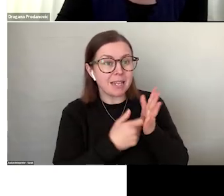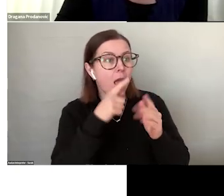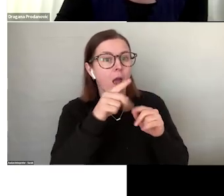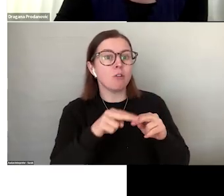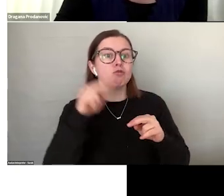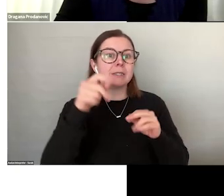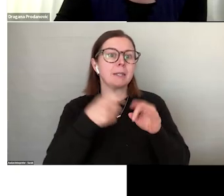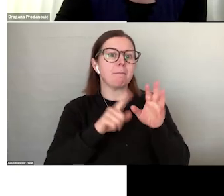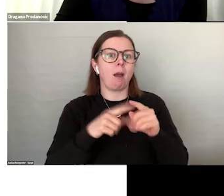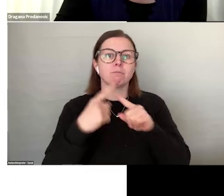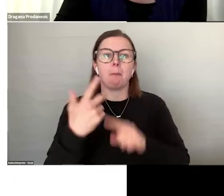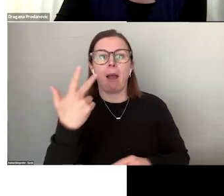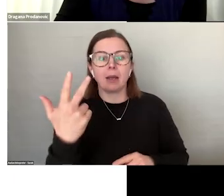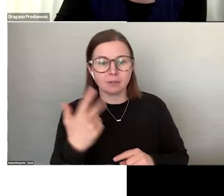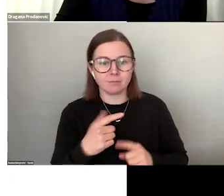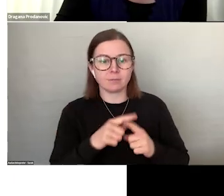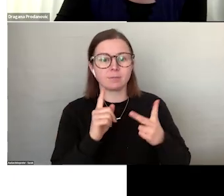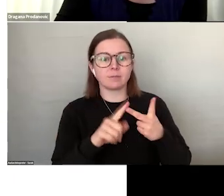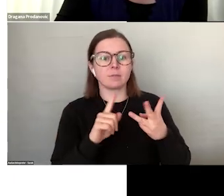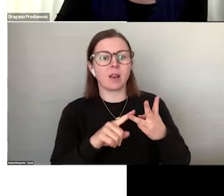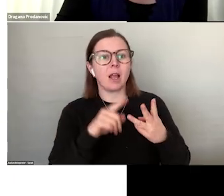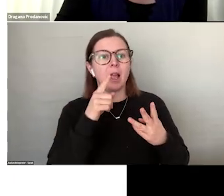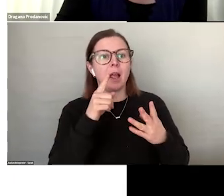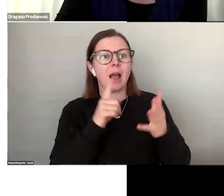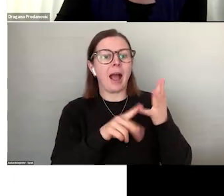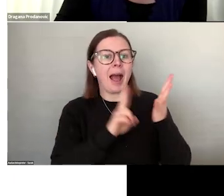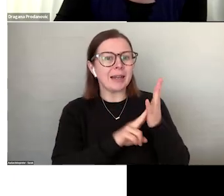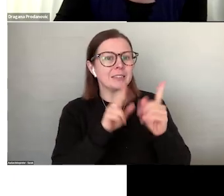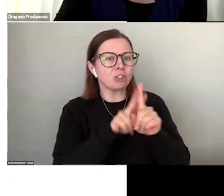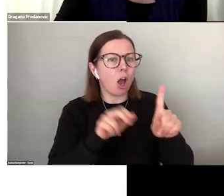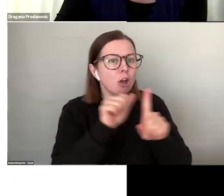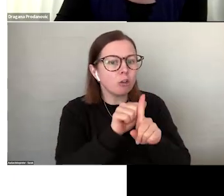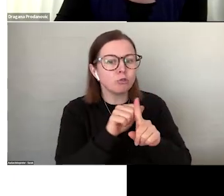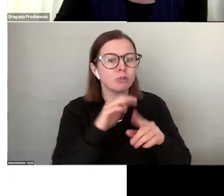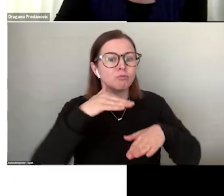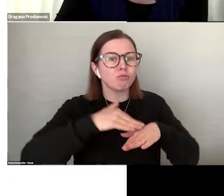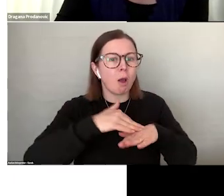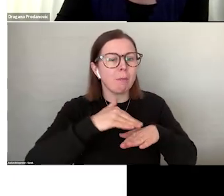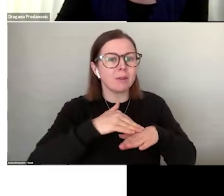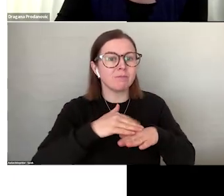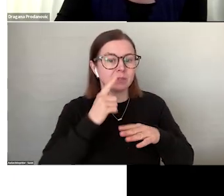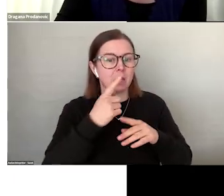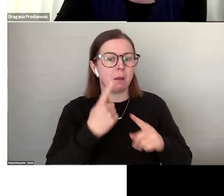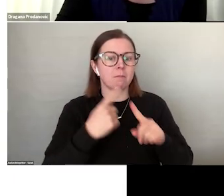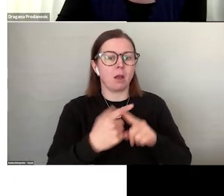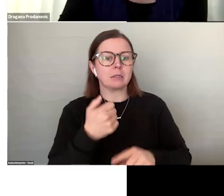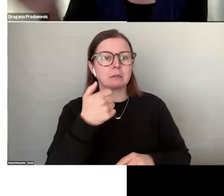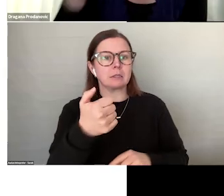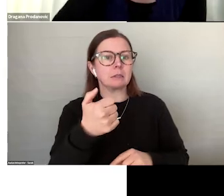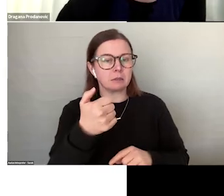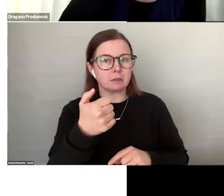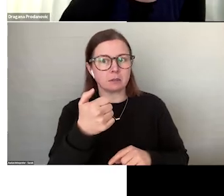8 times, and the detection of undiagnosed vision problems by over 6.5 times when